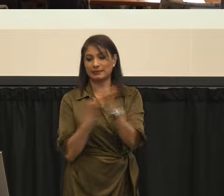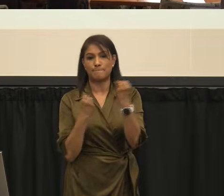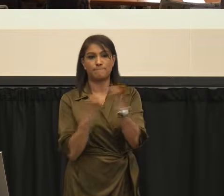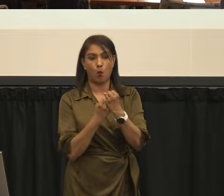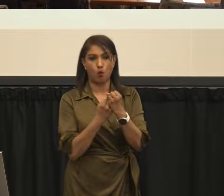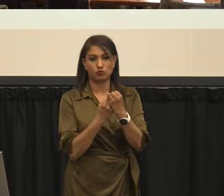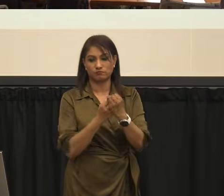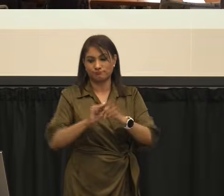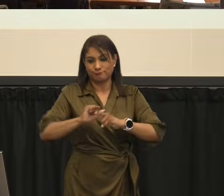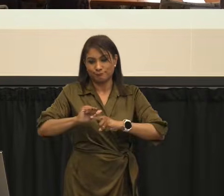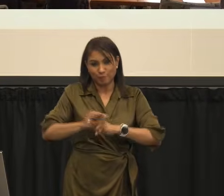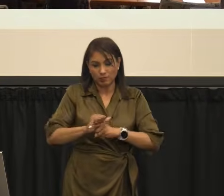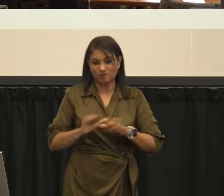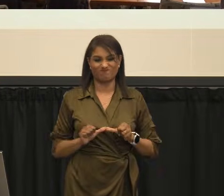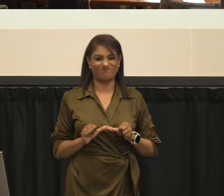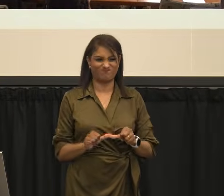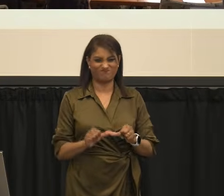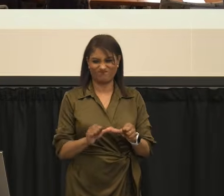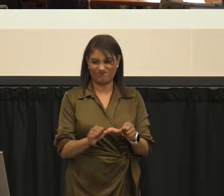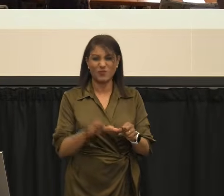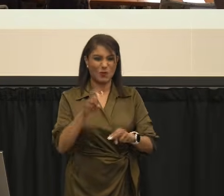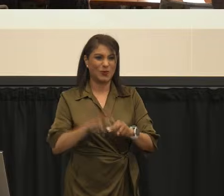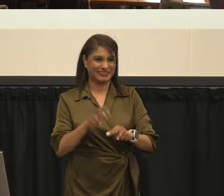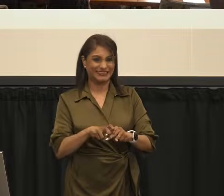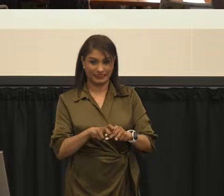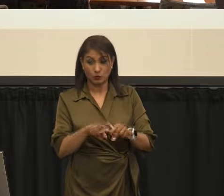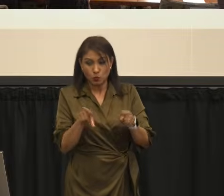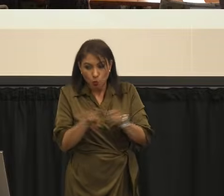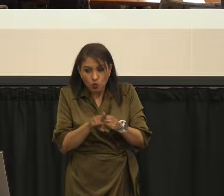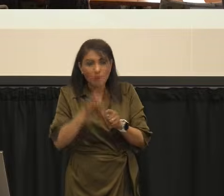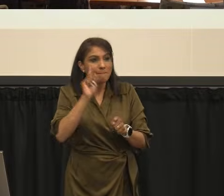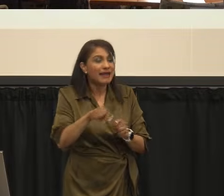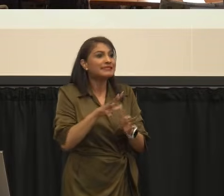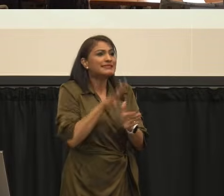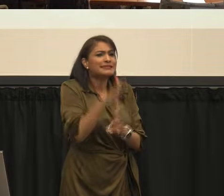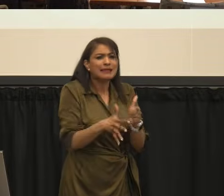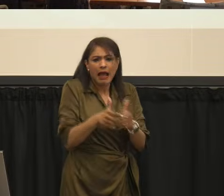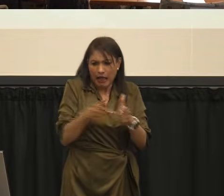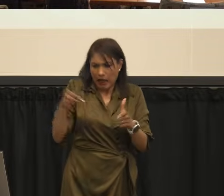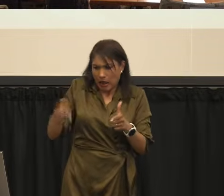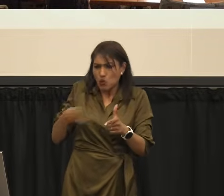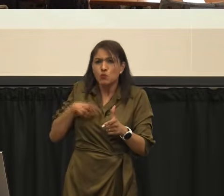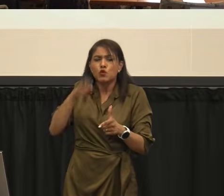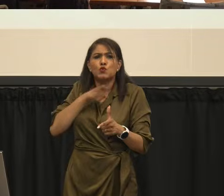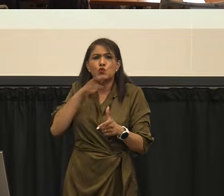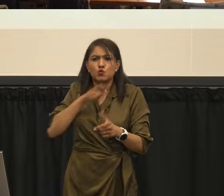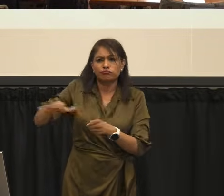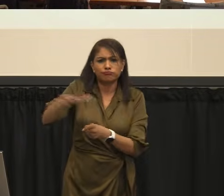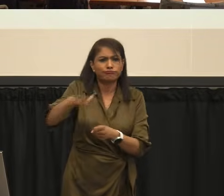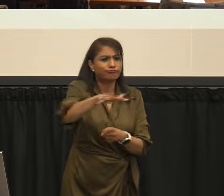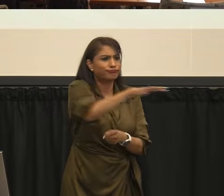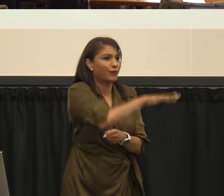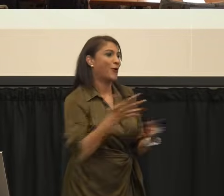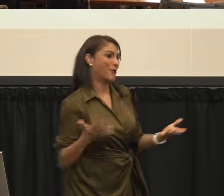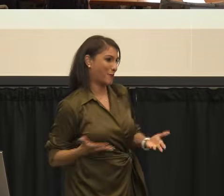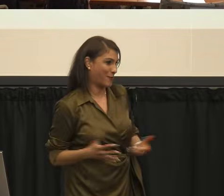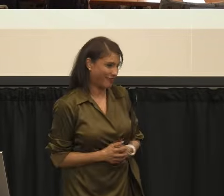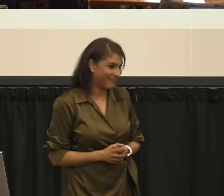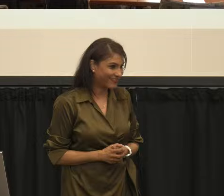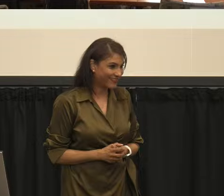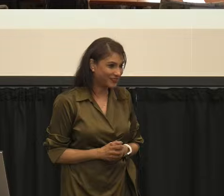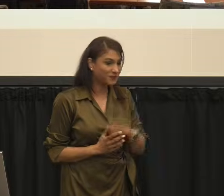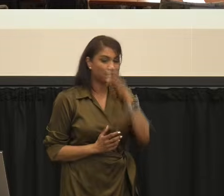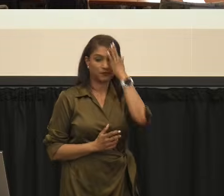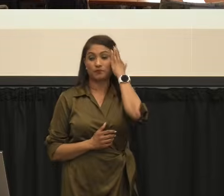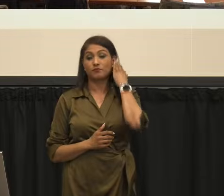And also it needs to support practical consistency, specifically for SASL